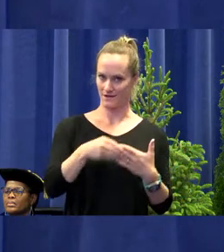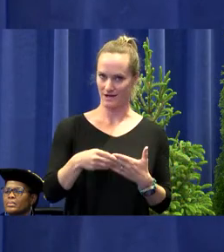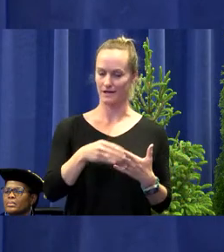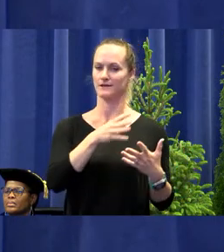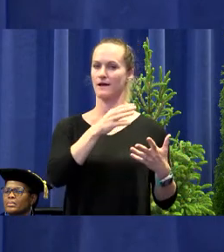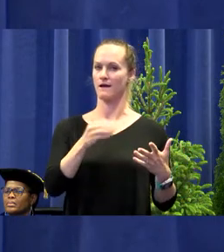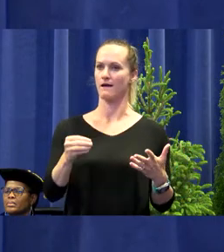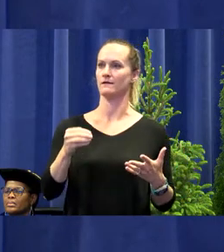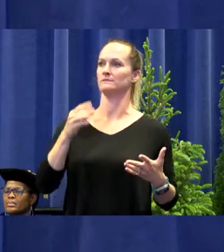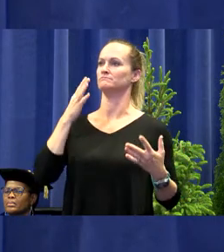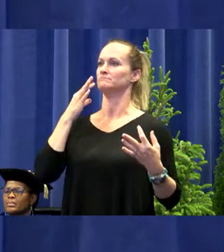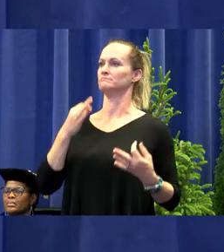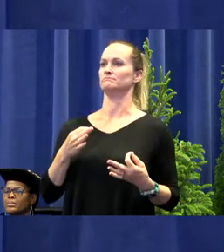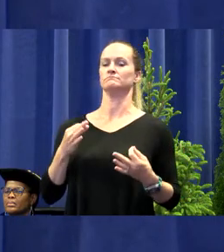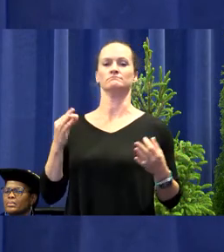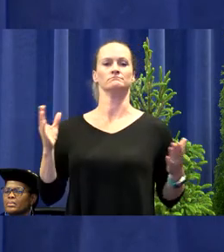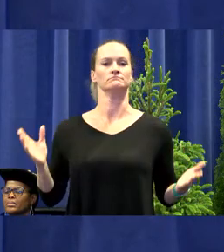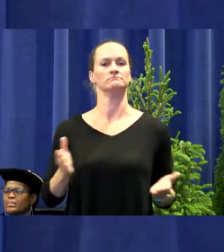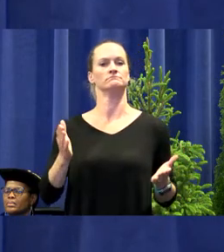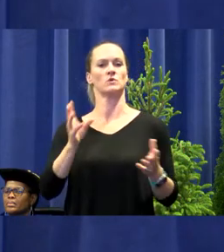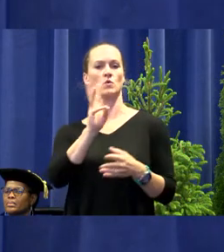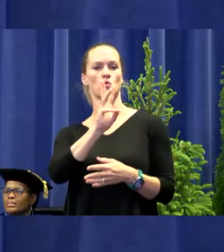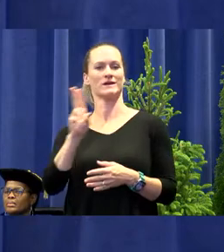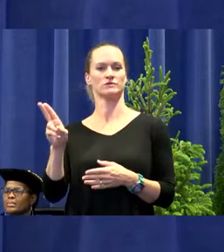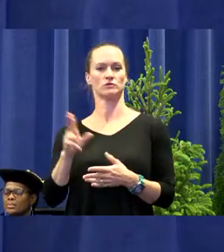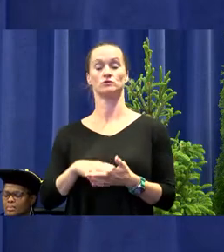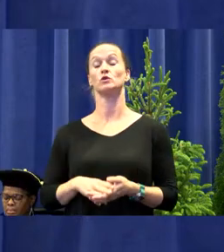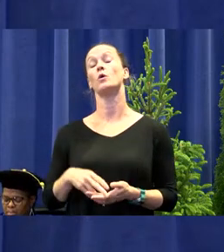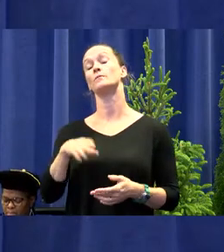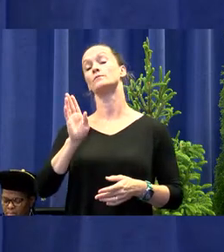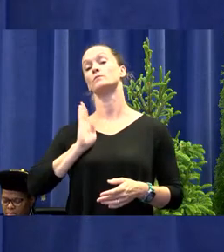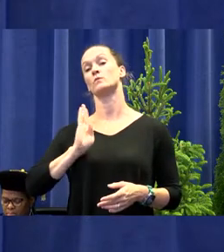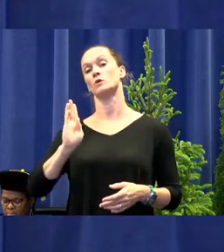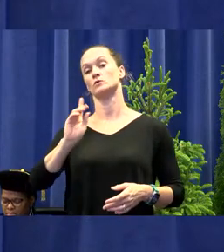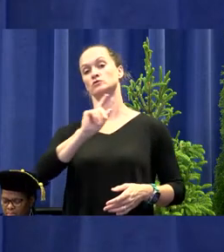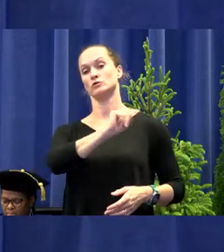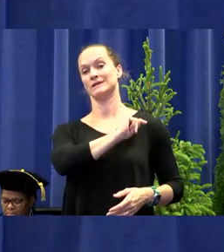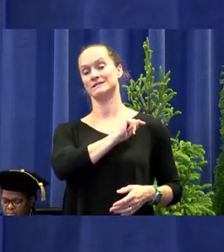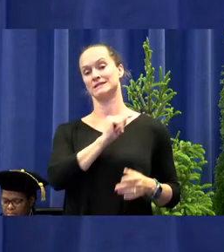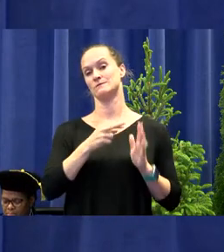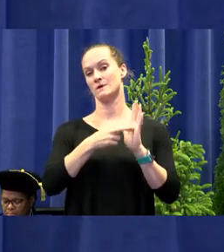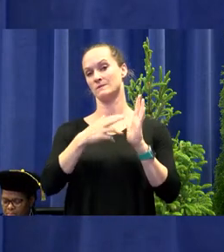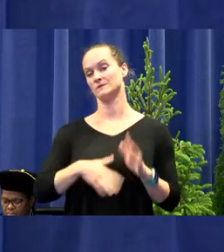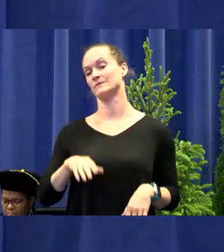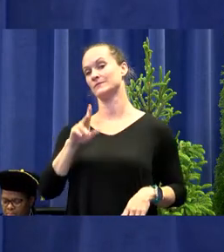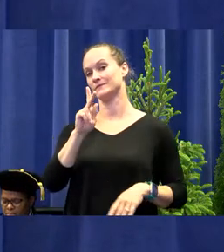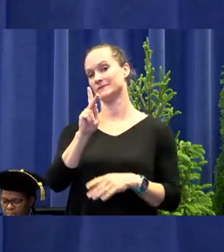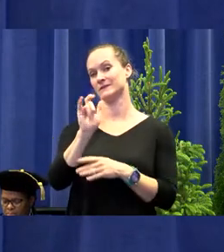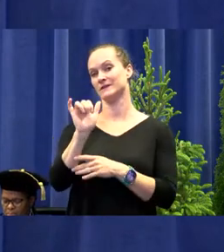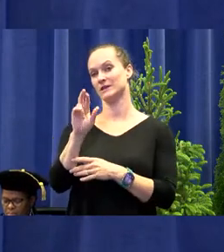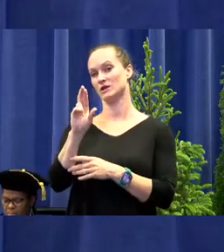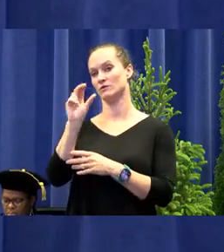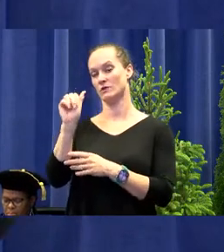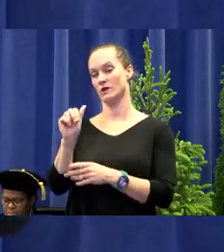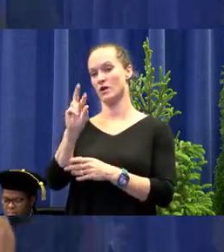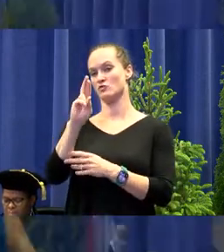them. To bring you greetings on behalf of the Board of Trustees is Trustee Kira Ryan.